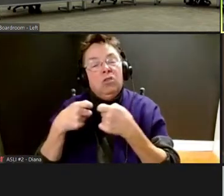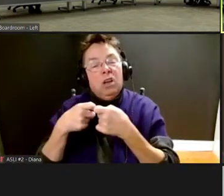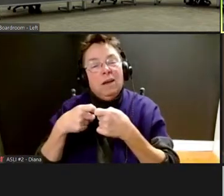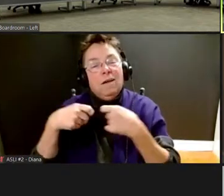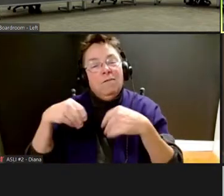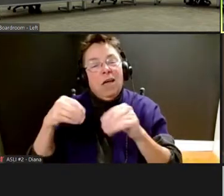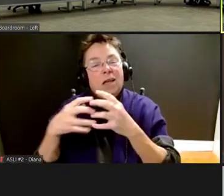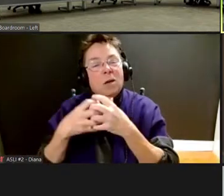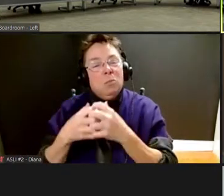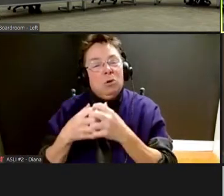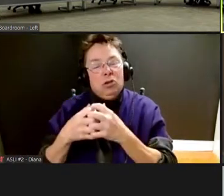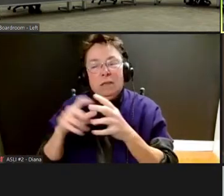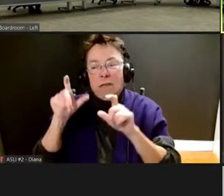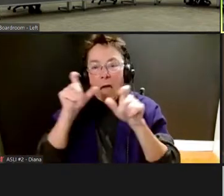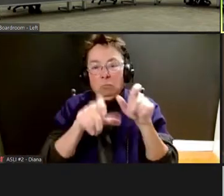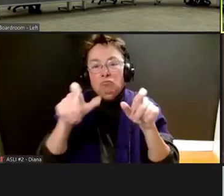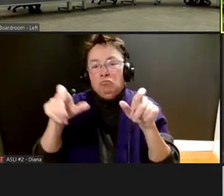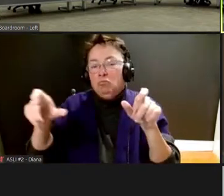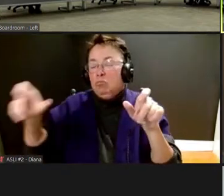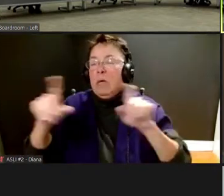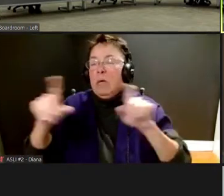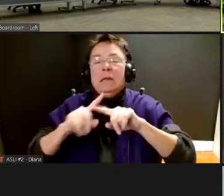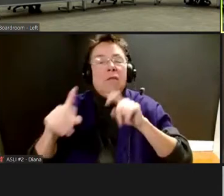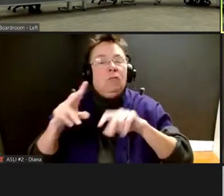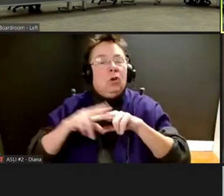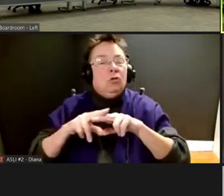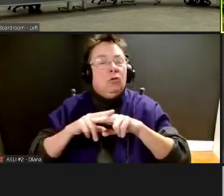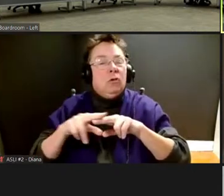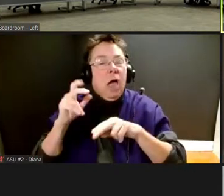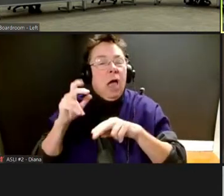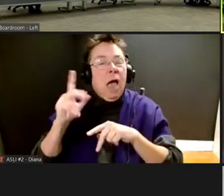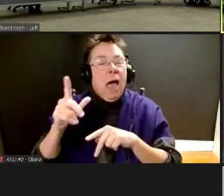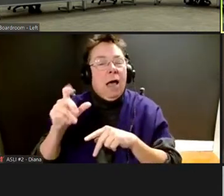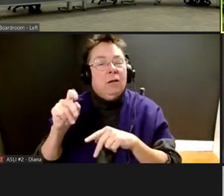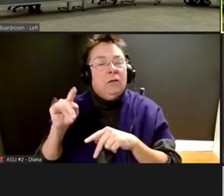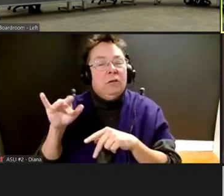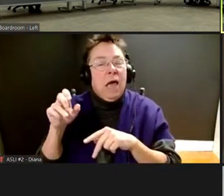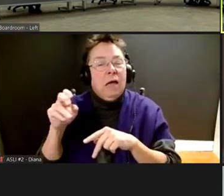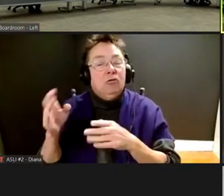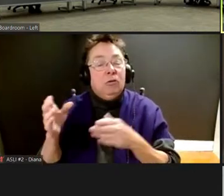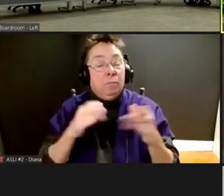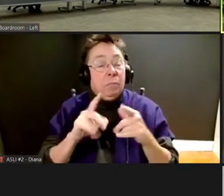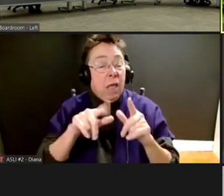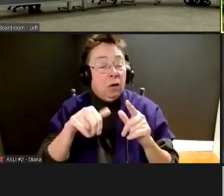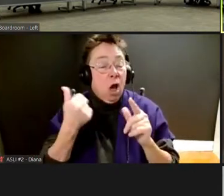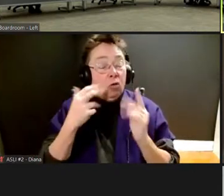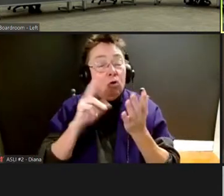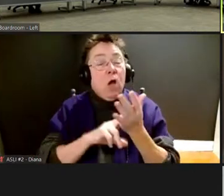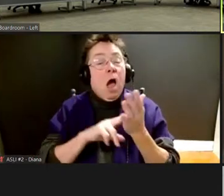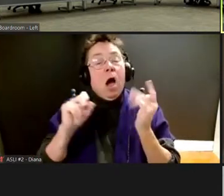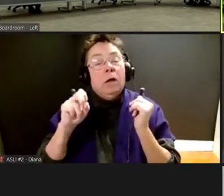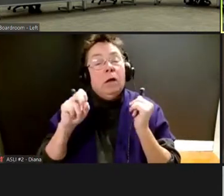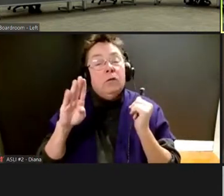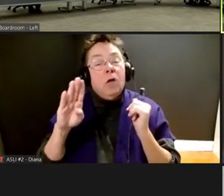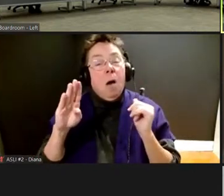at designated rail stations. An ordinance authorizing a sublease